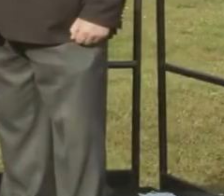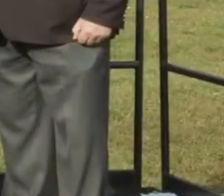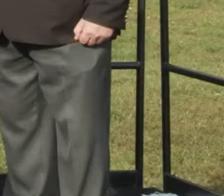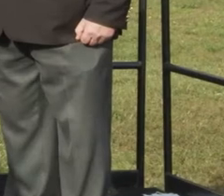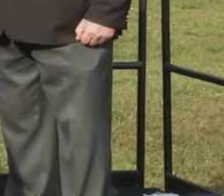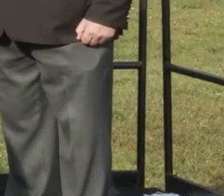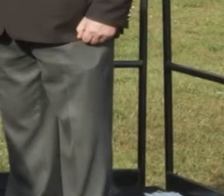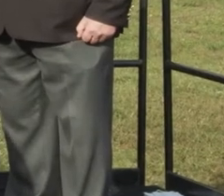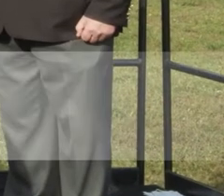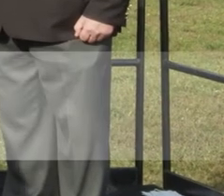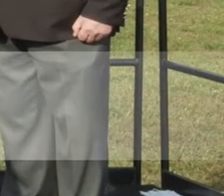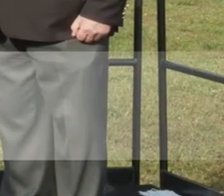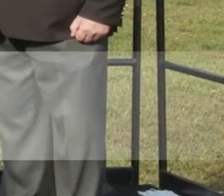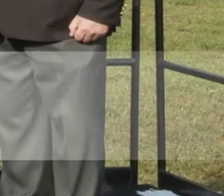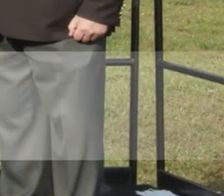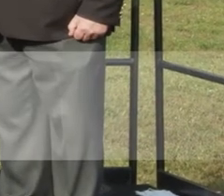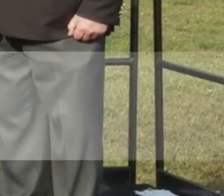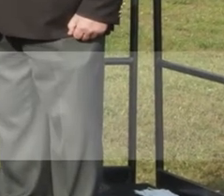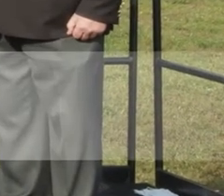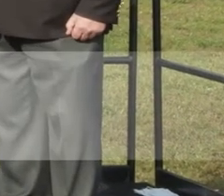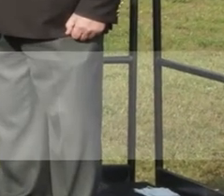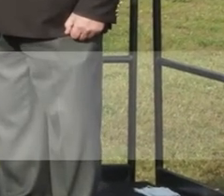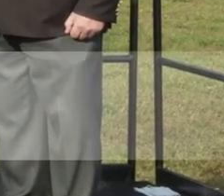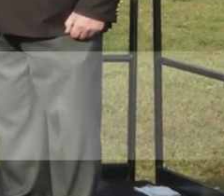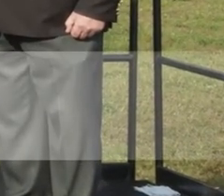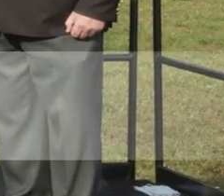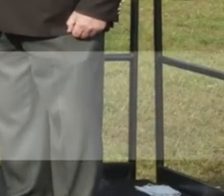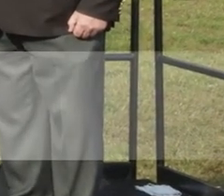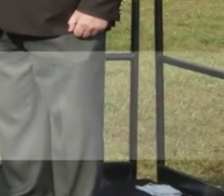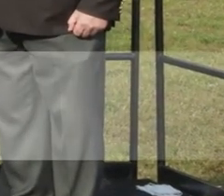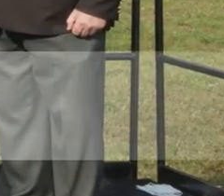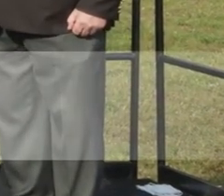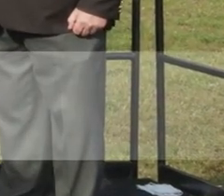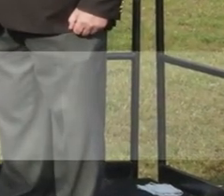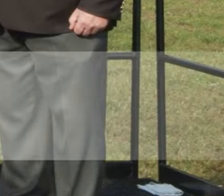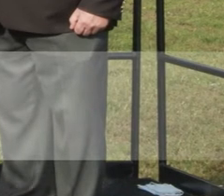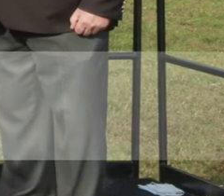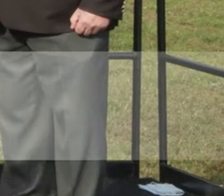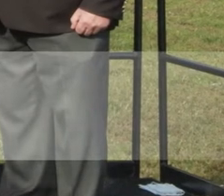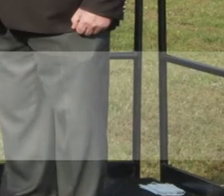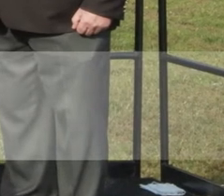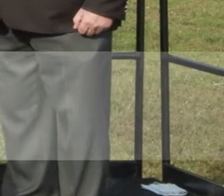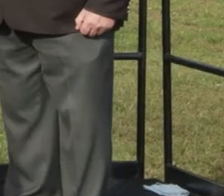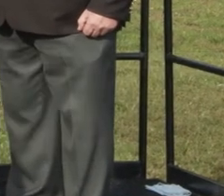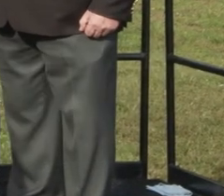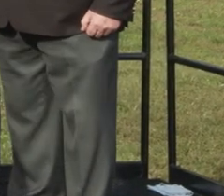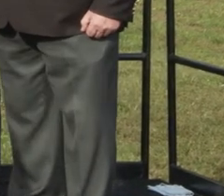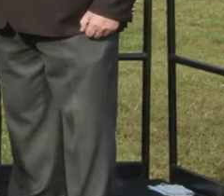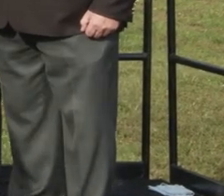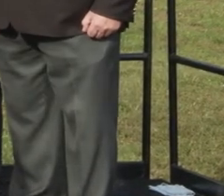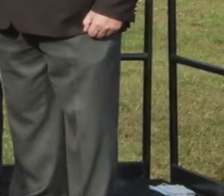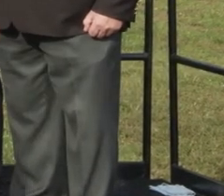today. Thank you for joining us for our 2021 In Memory Day ceremony. I am, as a lot of you know,